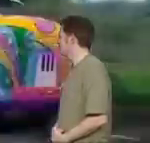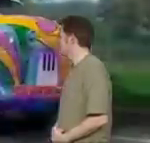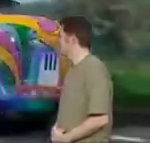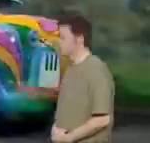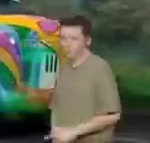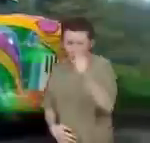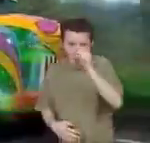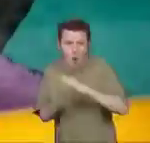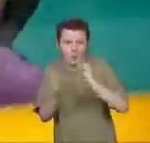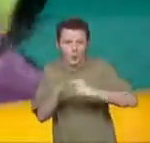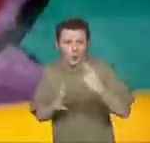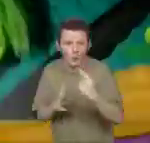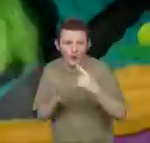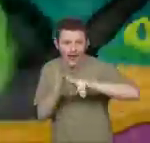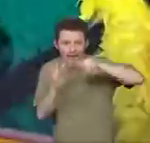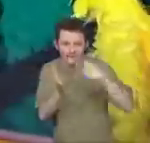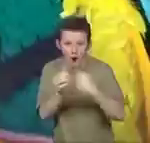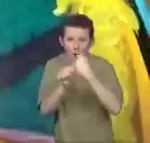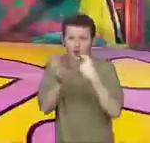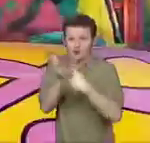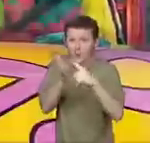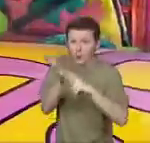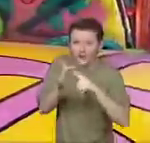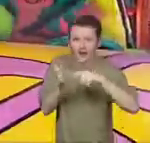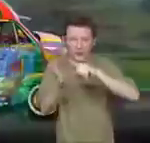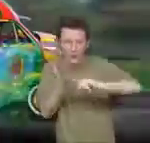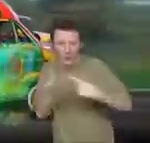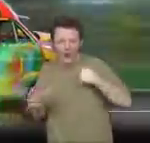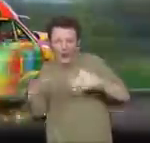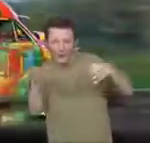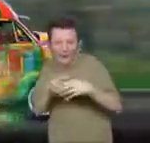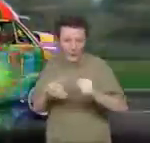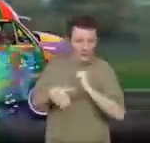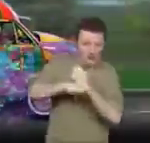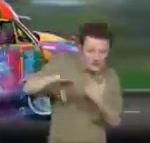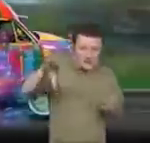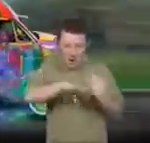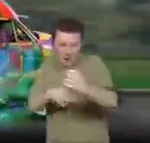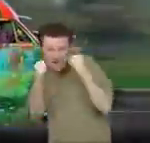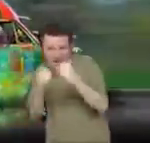You know who the Hoobs are? Ivor! Groot! And Tula! We're Hoobs! And they're ready to go.